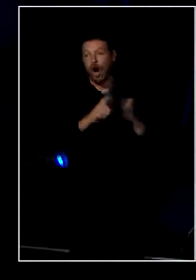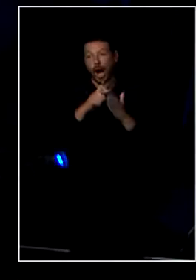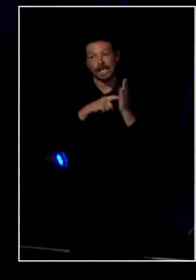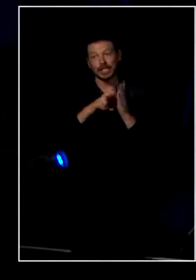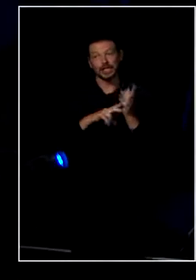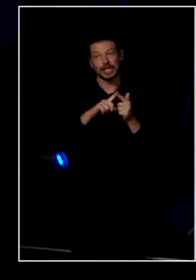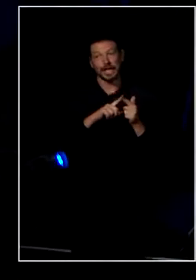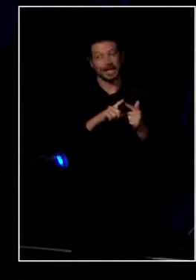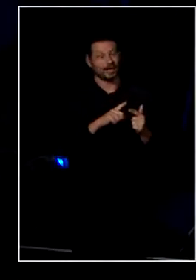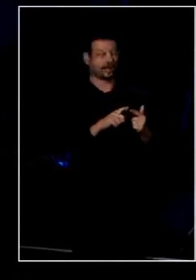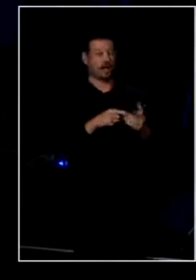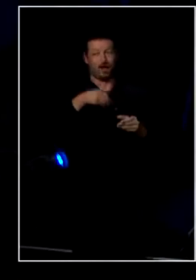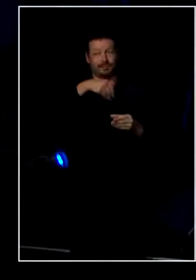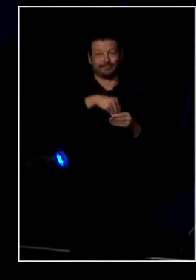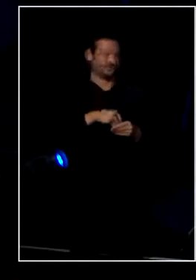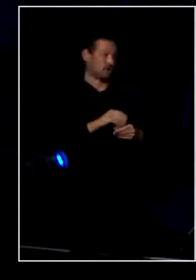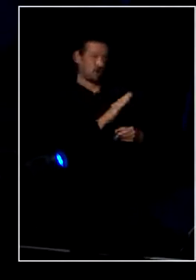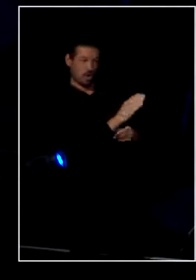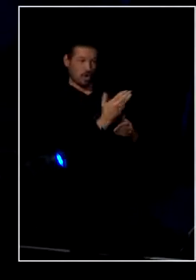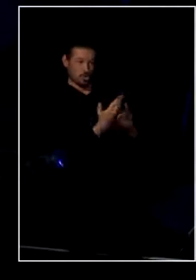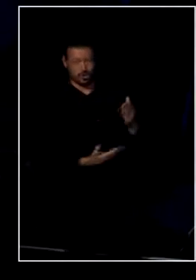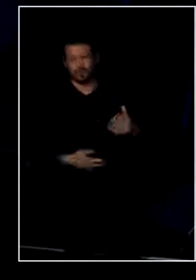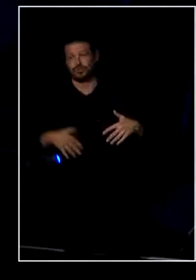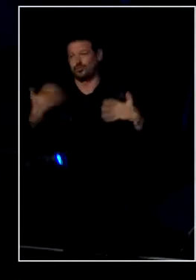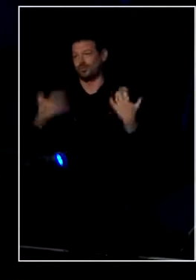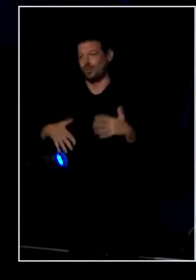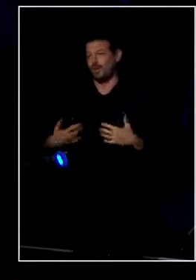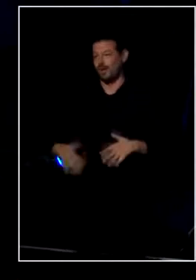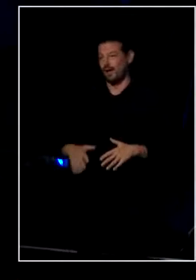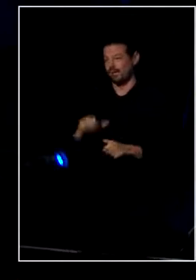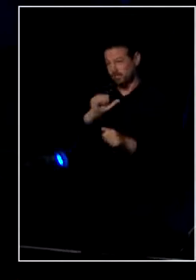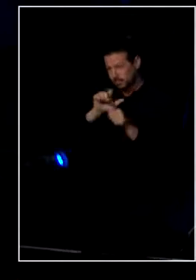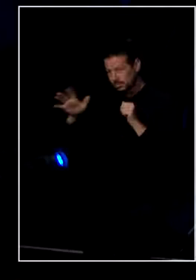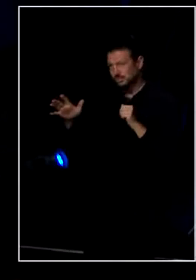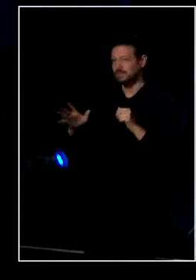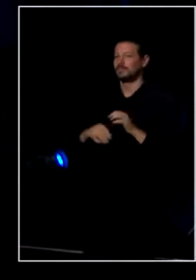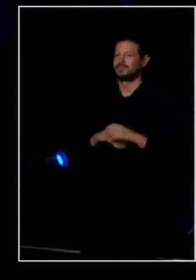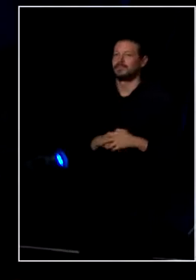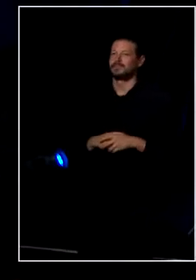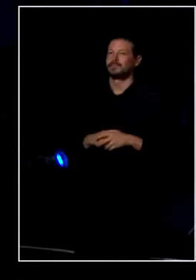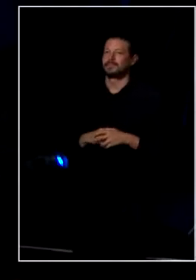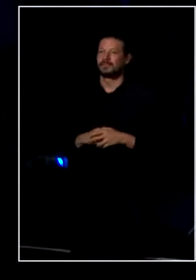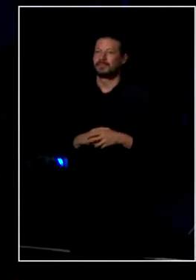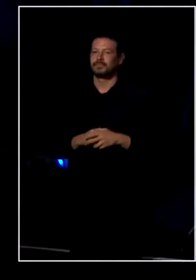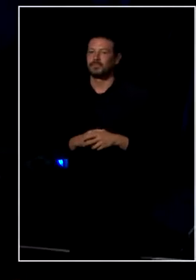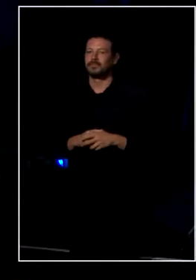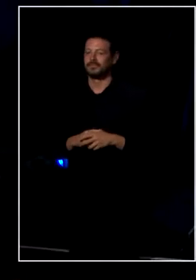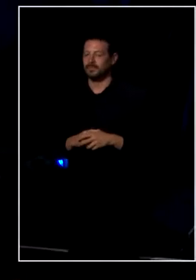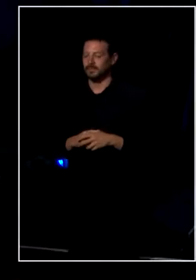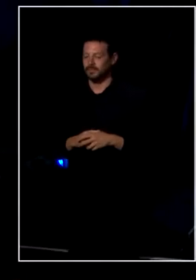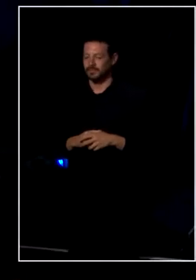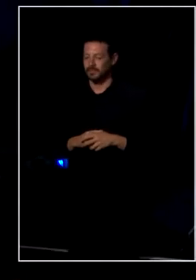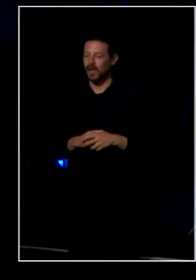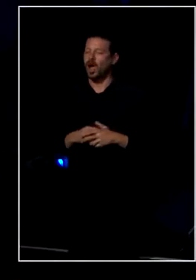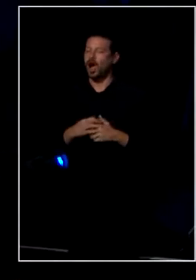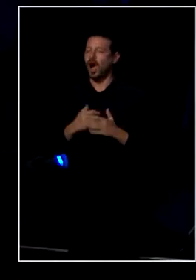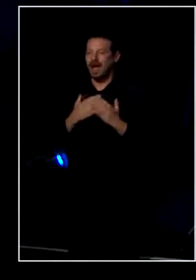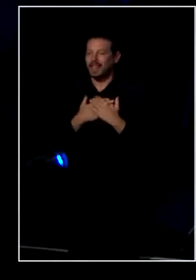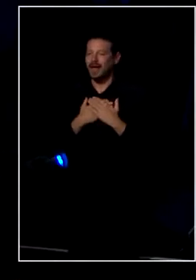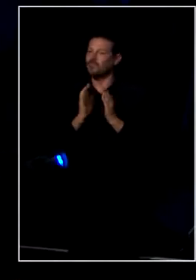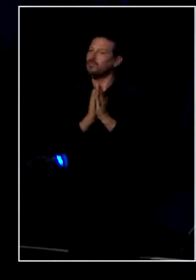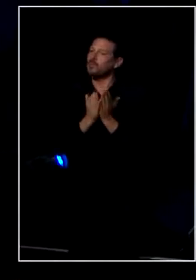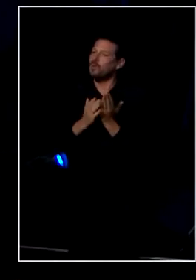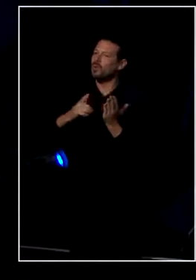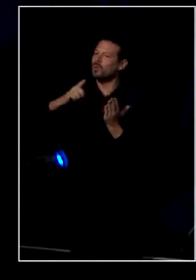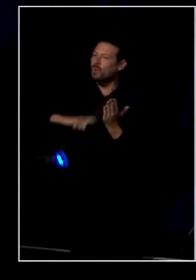in on yours. Jane's was brilliant. I think the thing that I loved about the book was